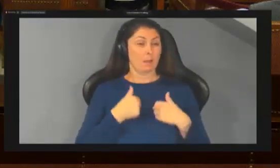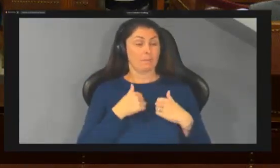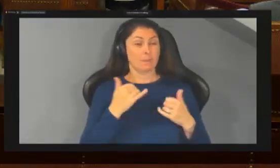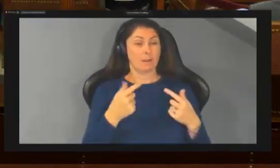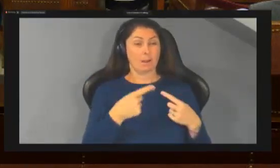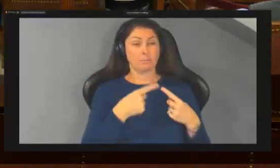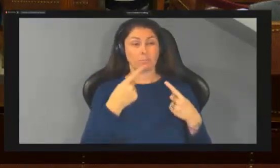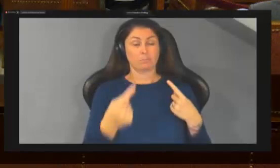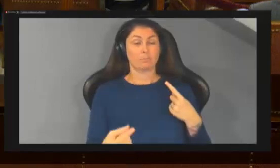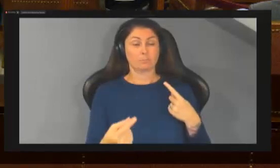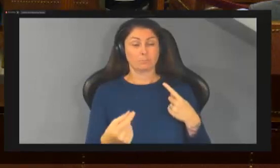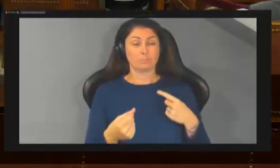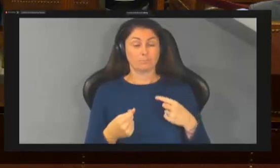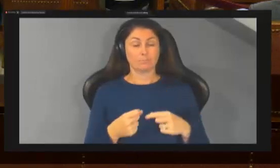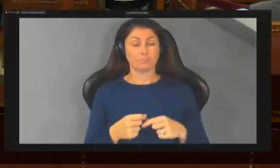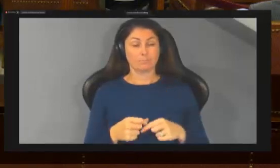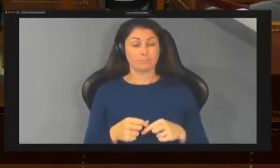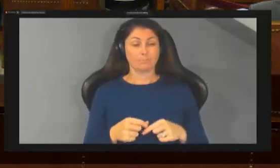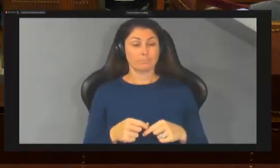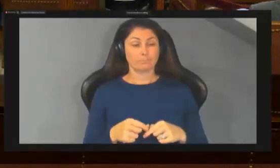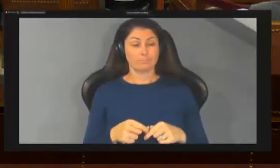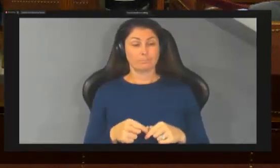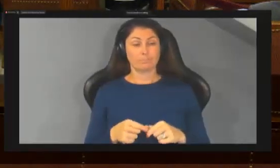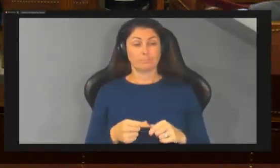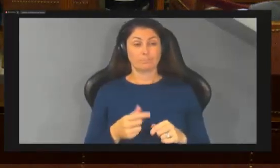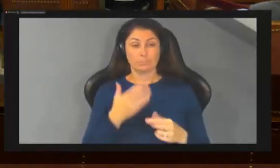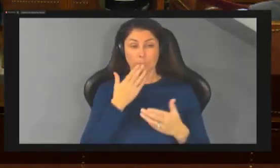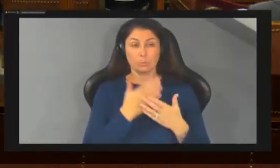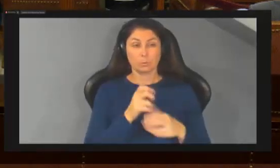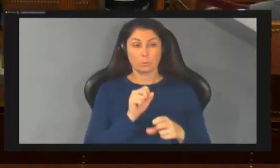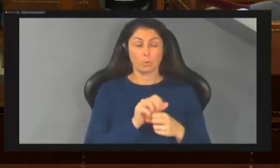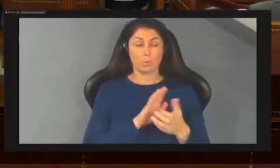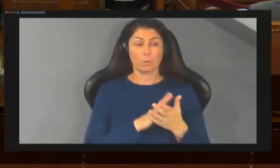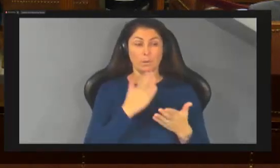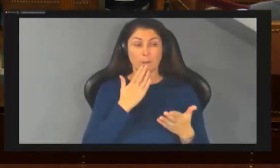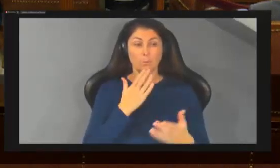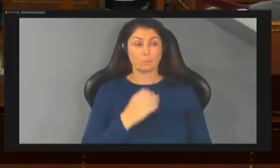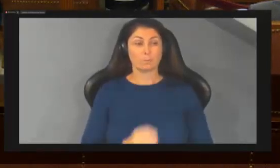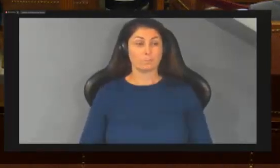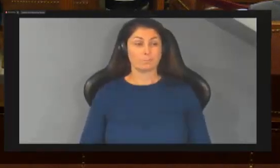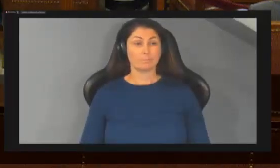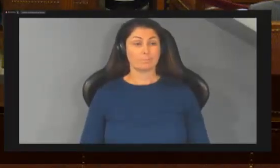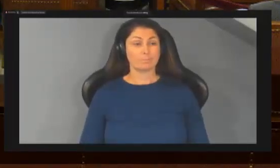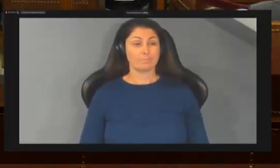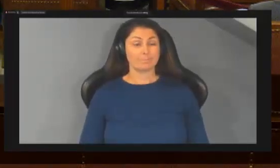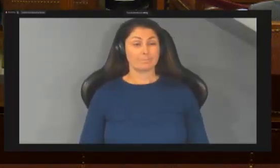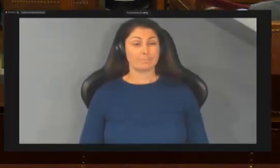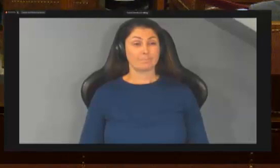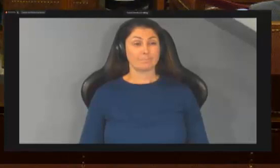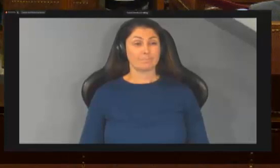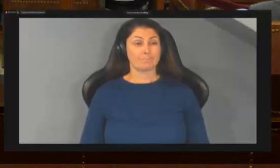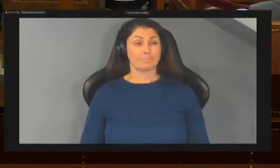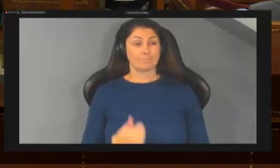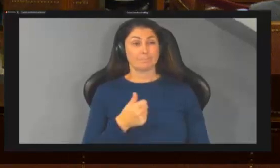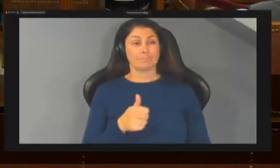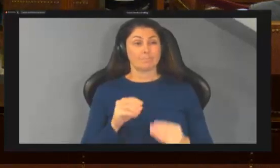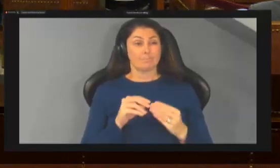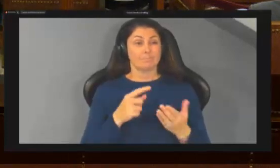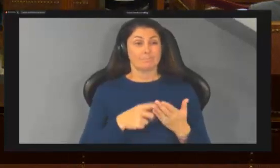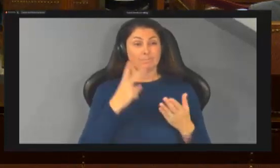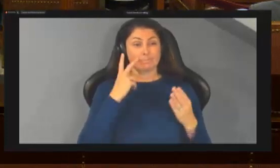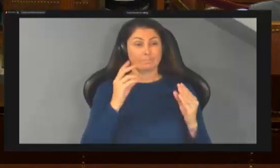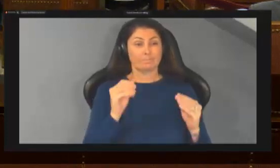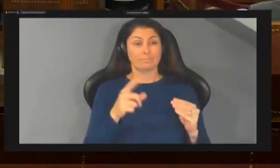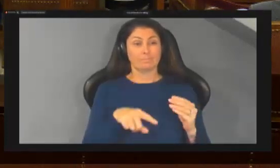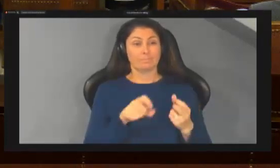but good. Yes. Yeah, no, good work. Thank you. Appreciate it. Any further discussion? Seeing none, all those in